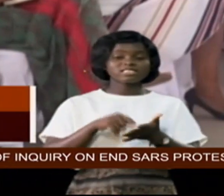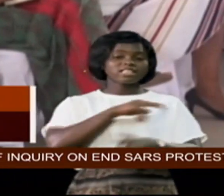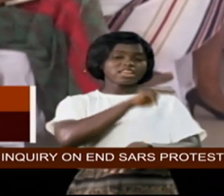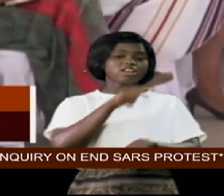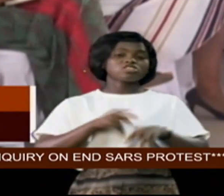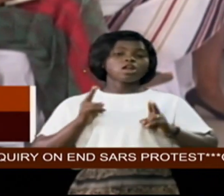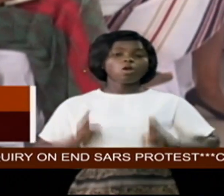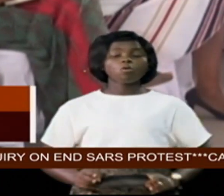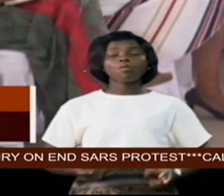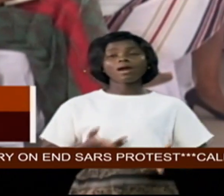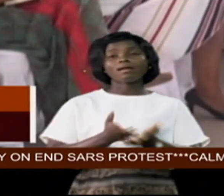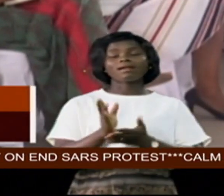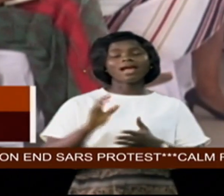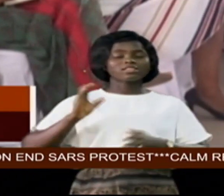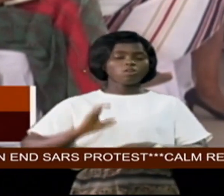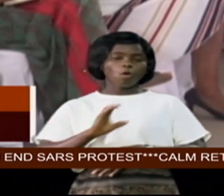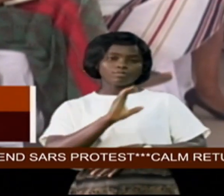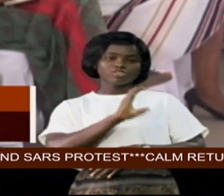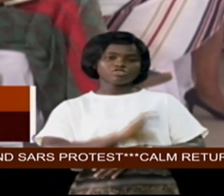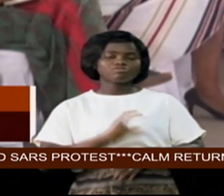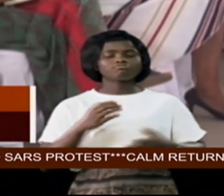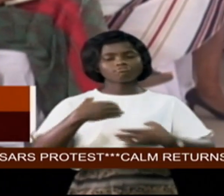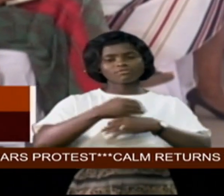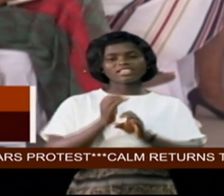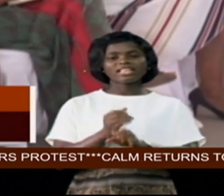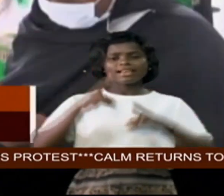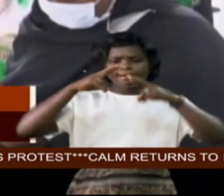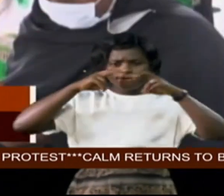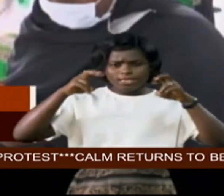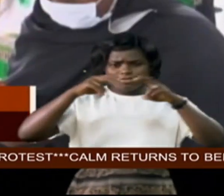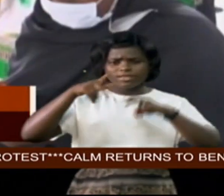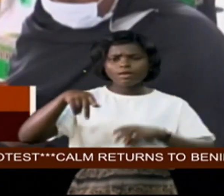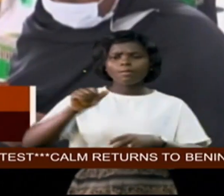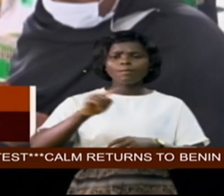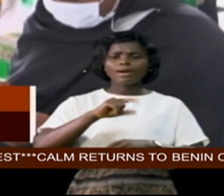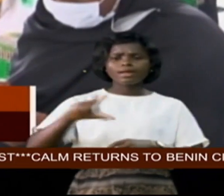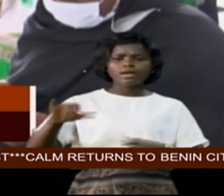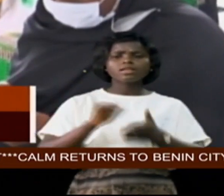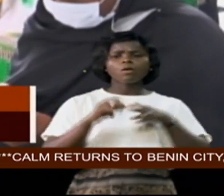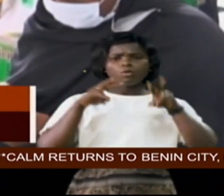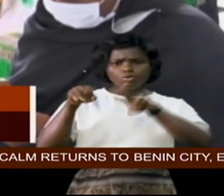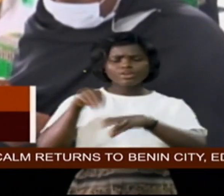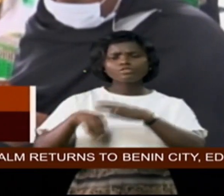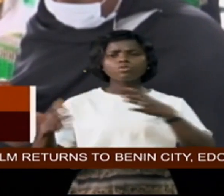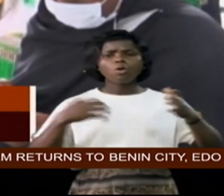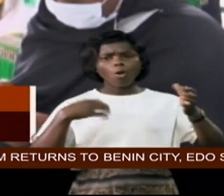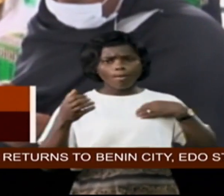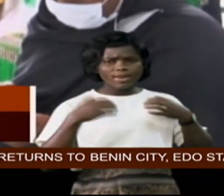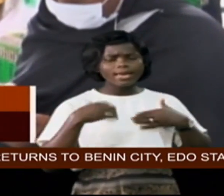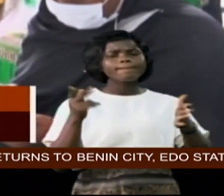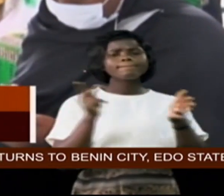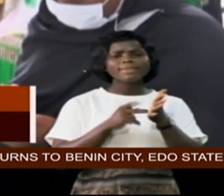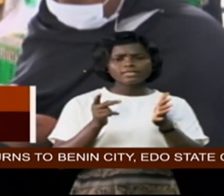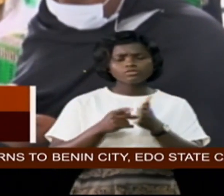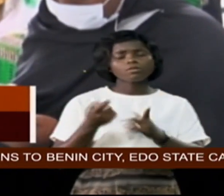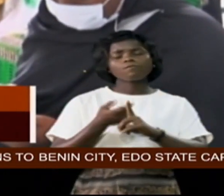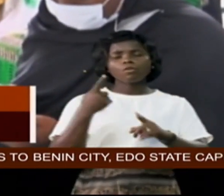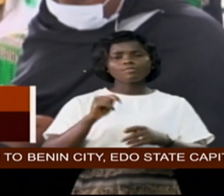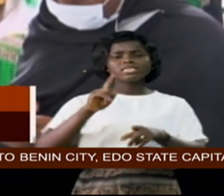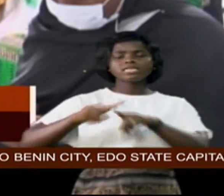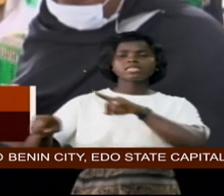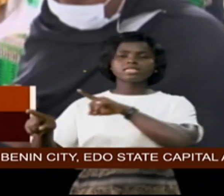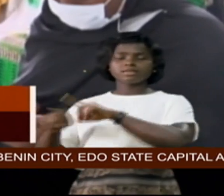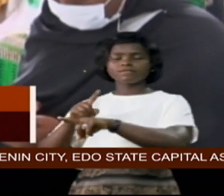Commission set up an investigative panel that will look into petitions, complaints and memoranda from the 36 states